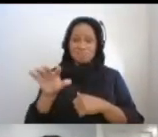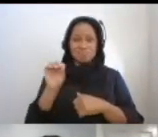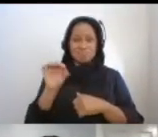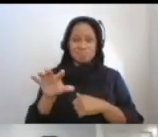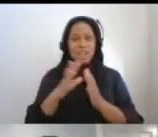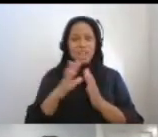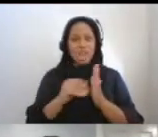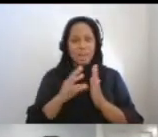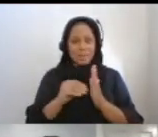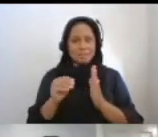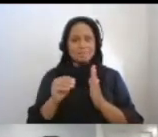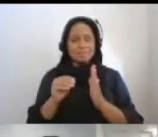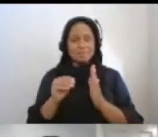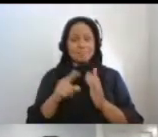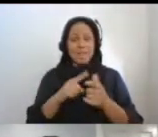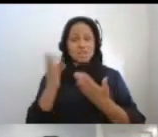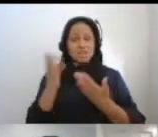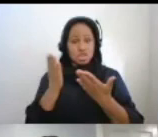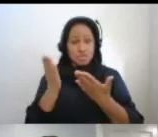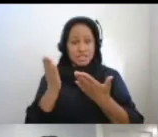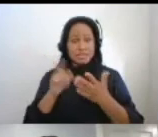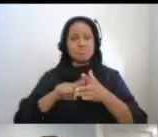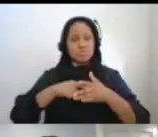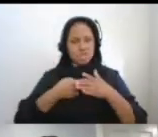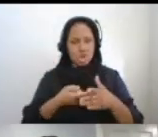that letter. And then services get to start thereafter.